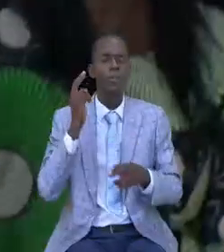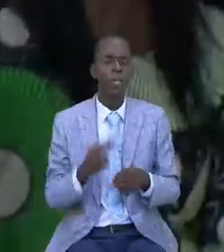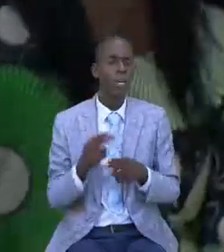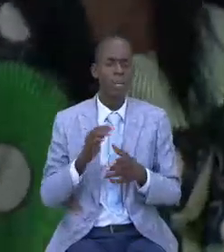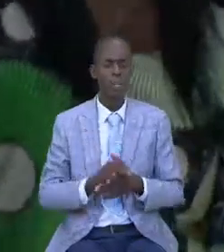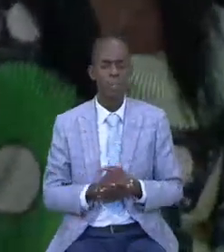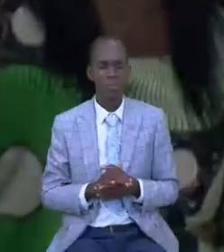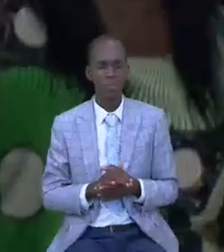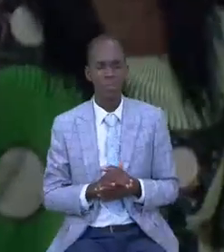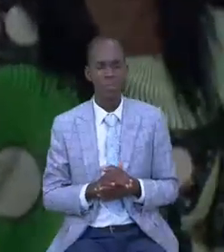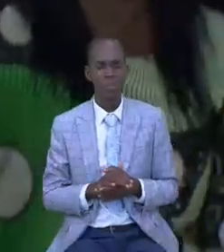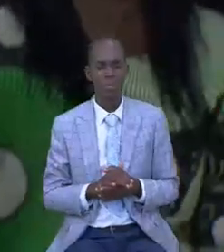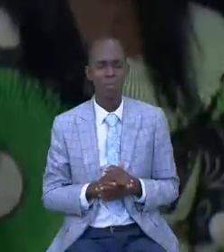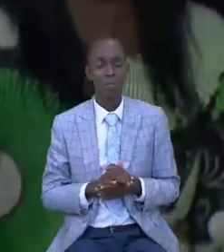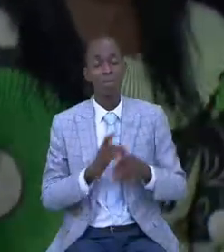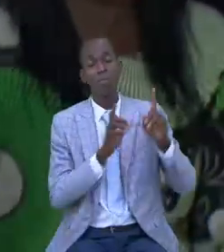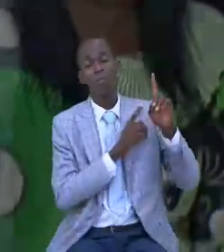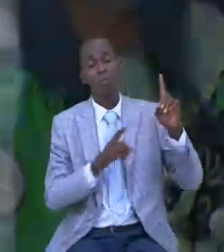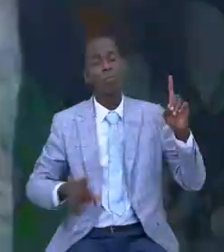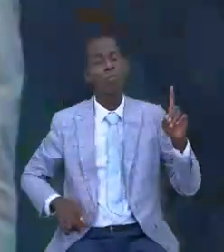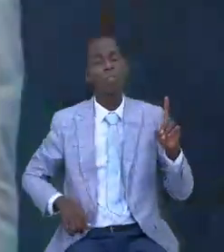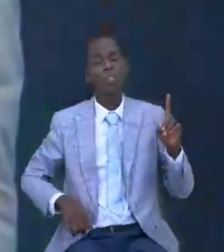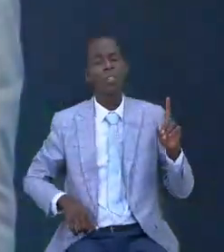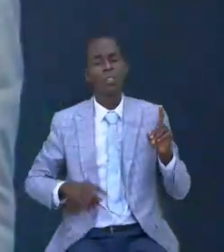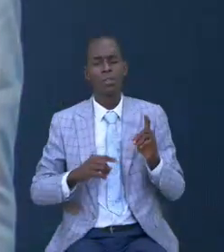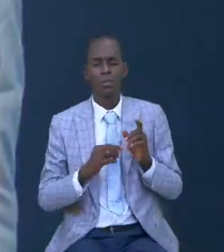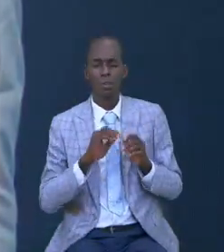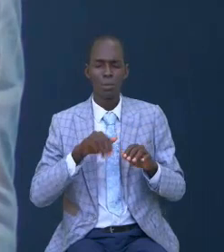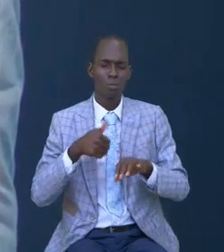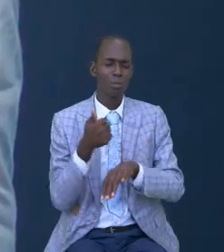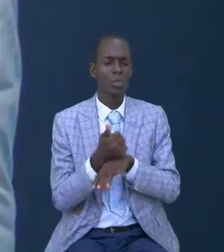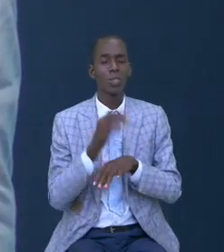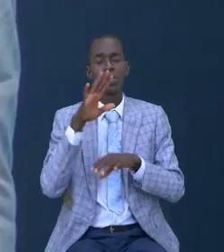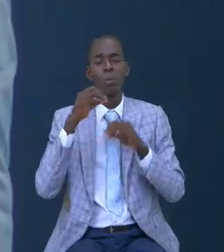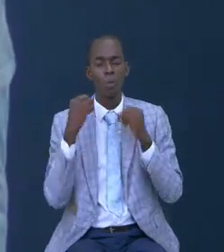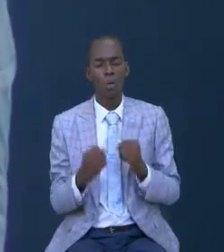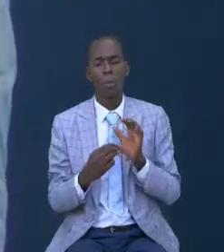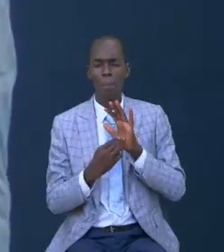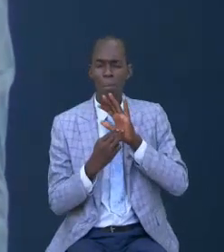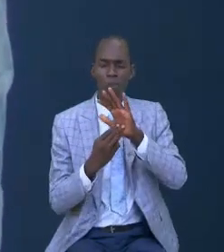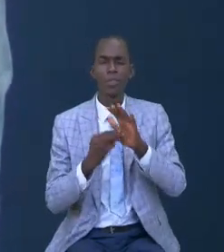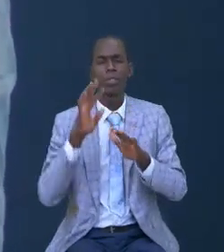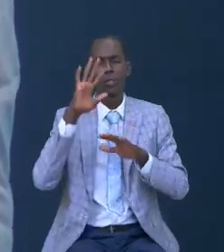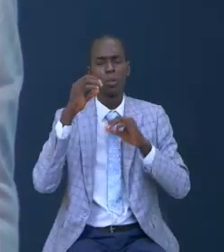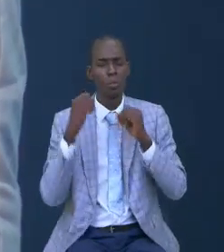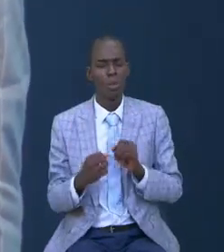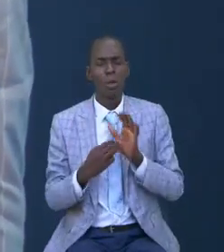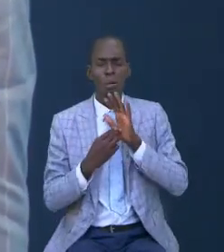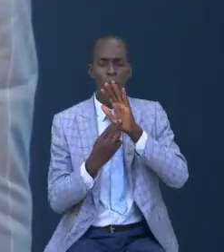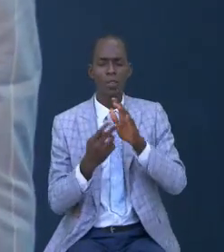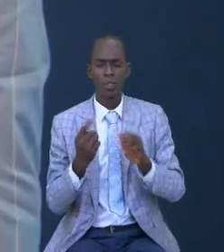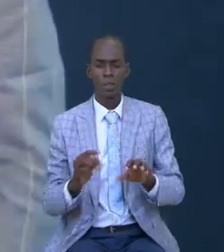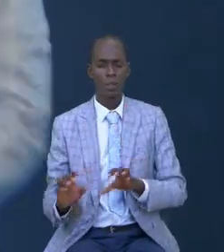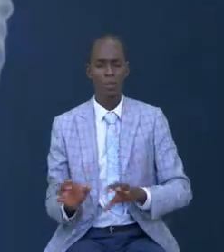name. Lord, manifest your power. Manifest the